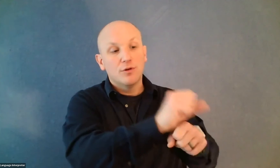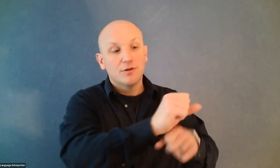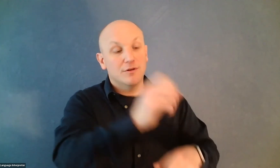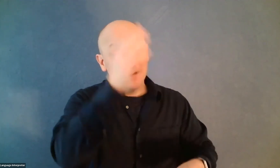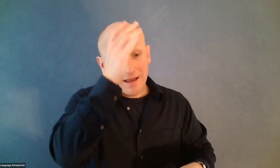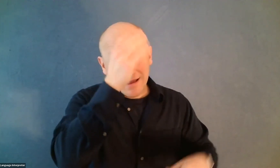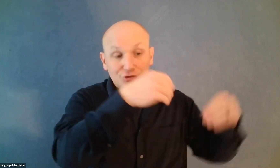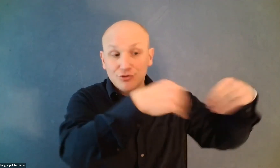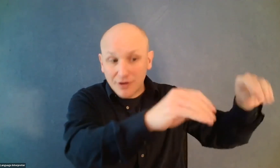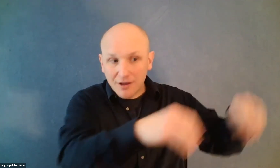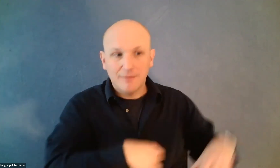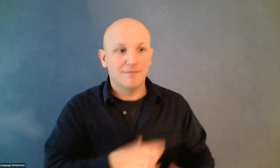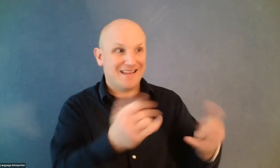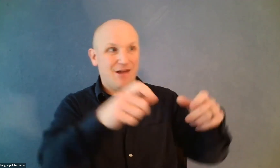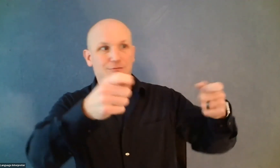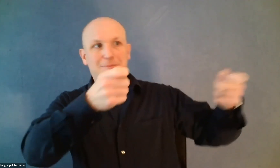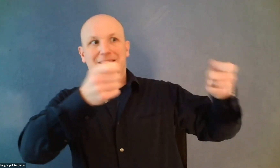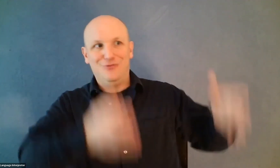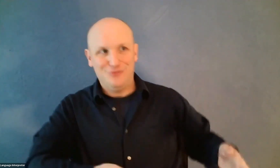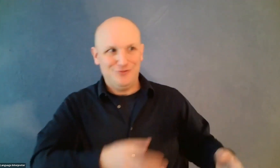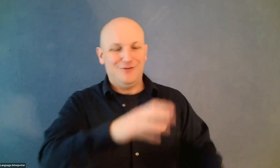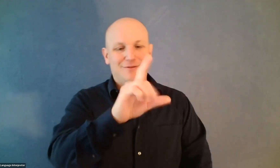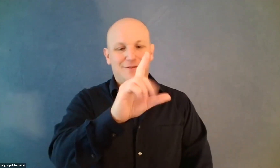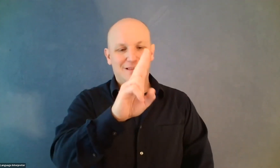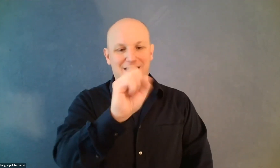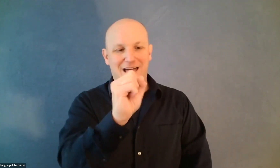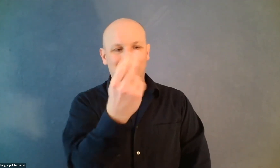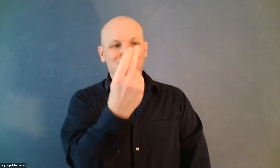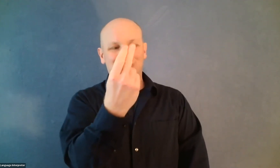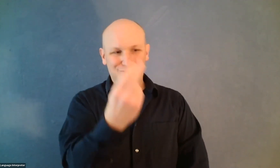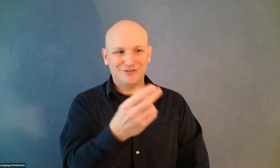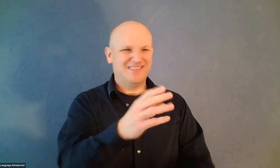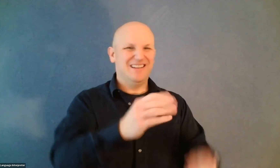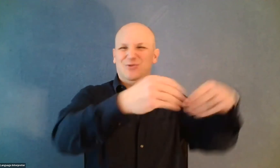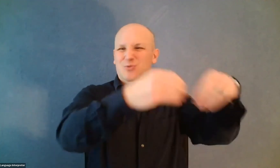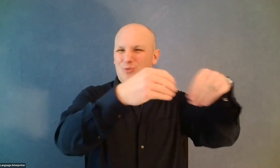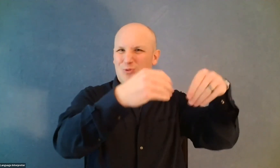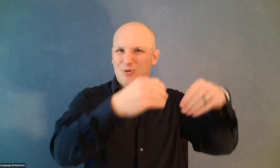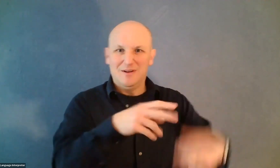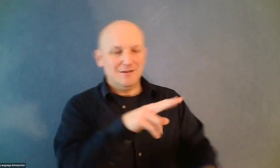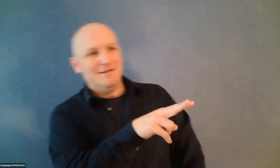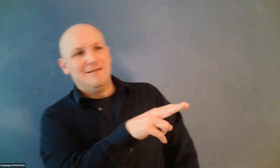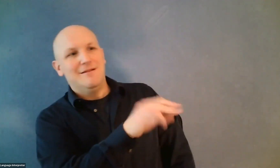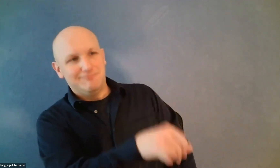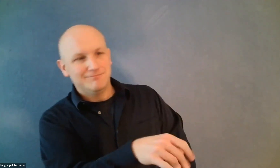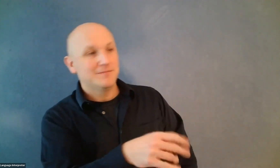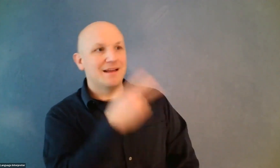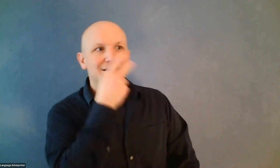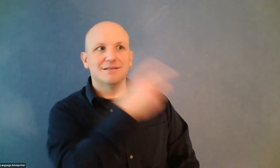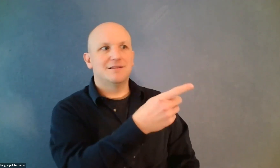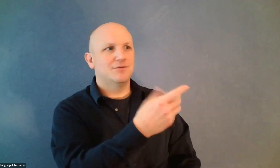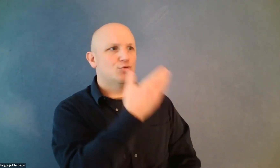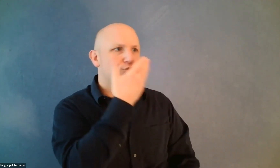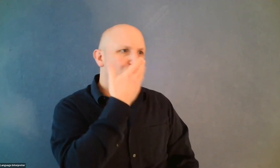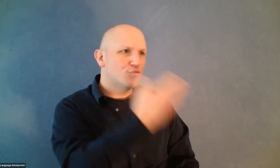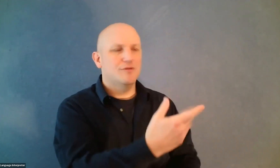and seeing like right away what she was capable of and where she's come and where I know she's gonna show us she'll continue to go as